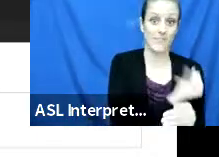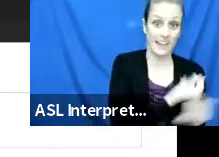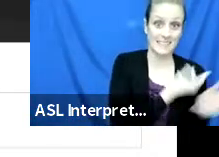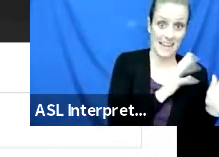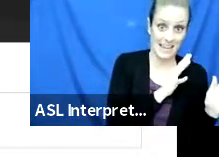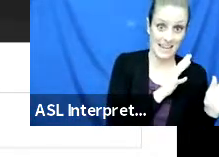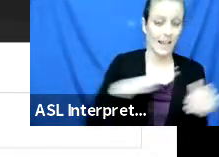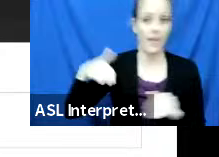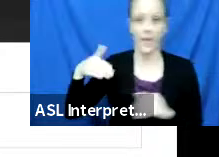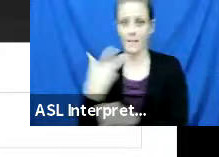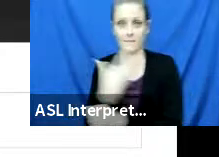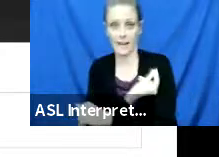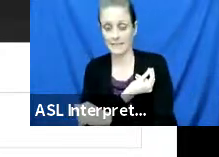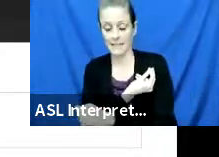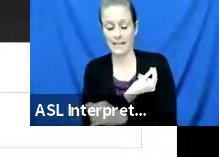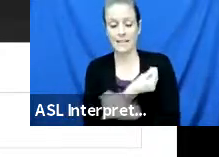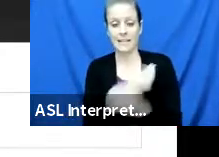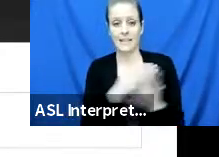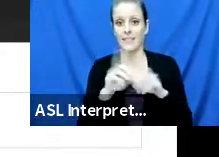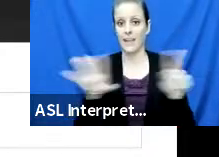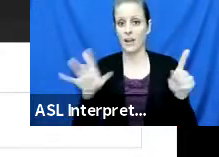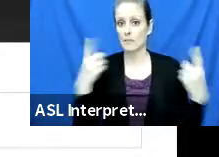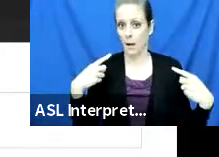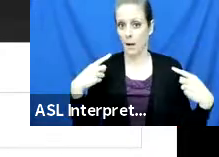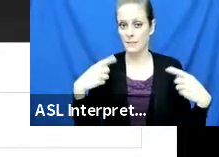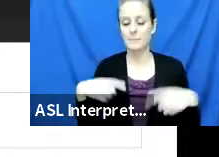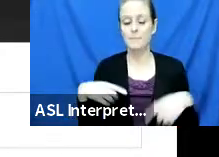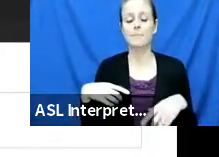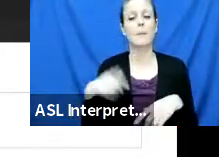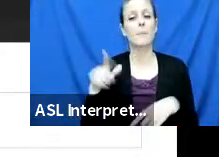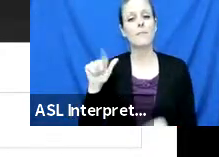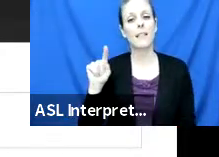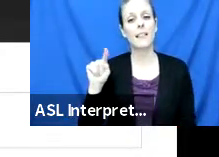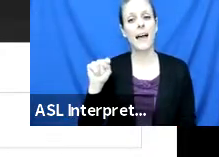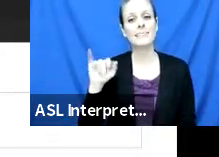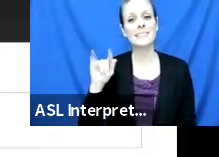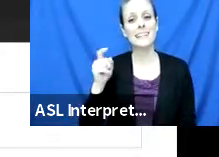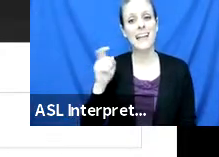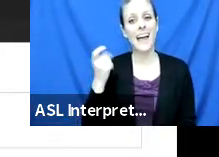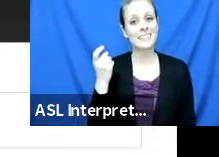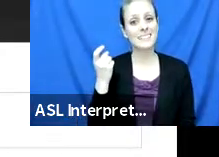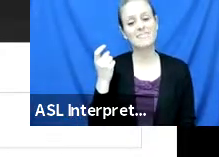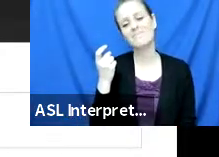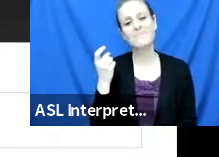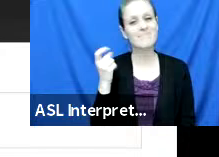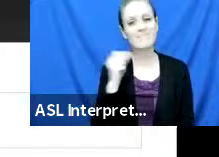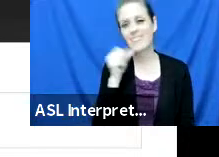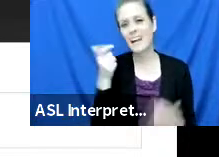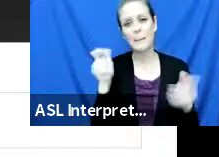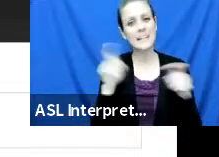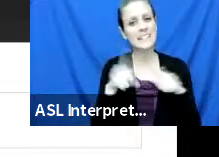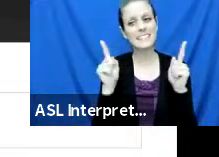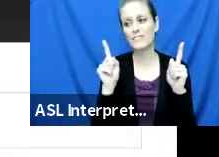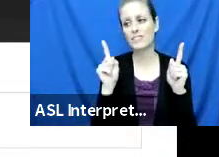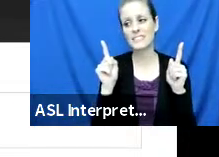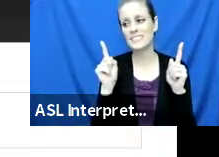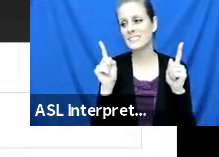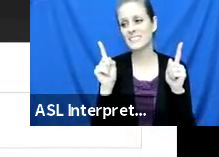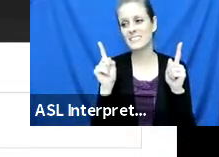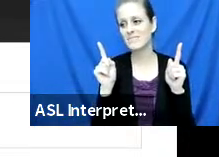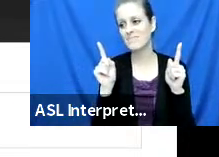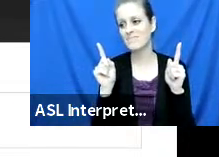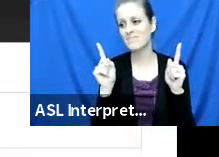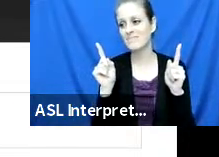unvaccinated folks. But for Latinx, there wasn't really a big difference between vaccinated and unvaccinated when